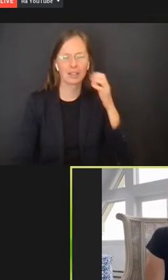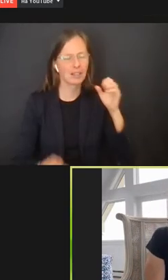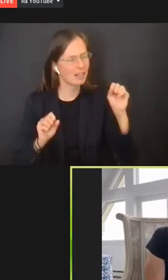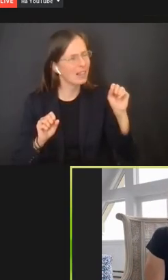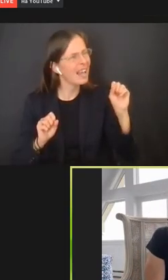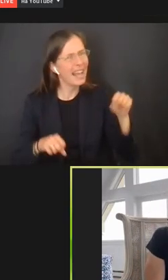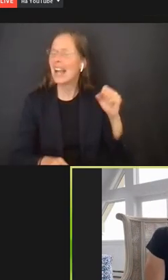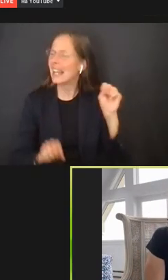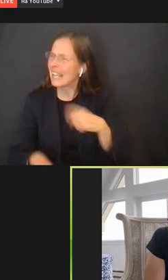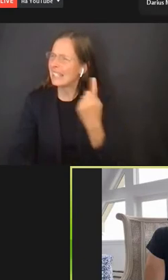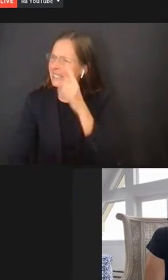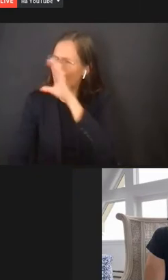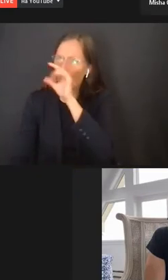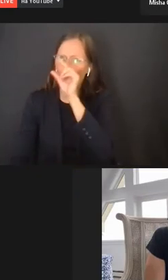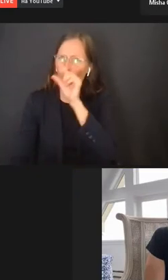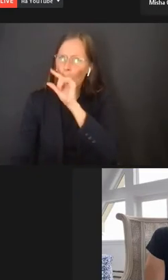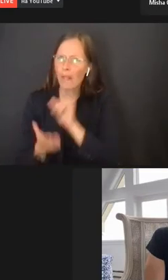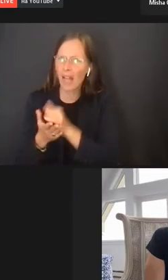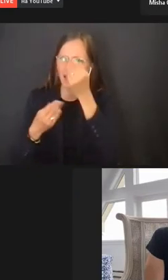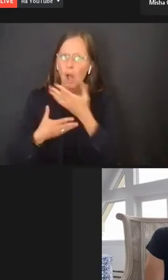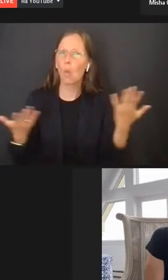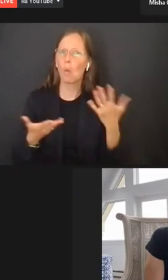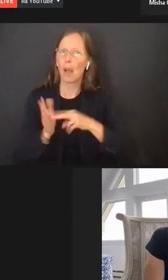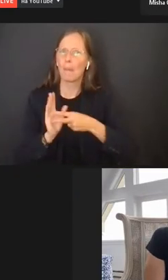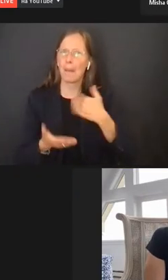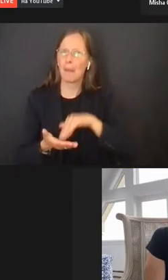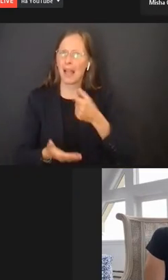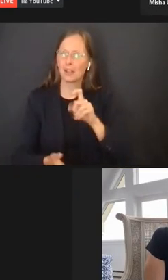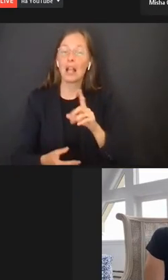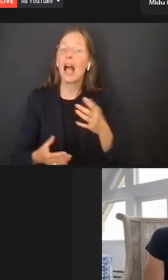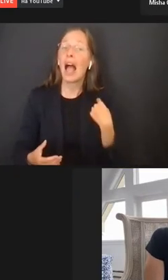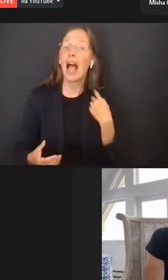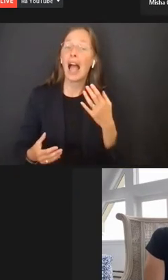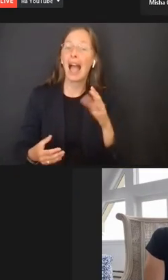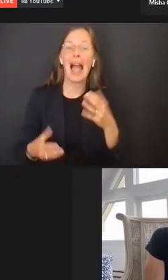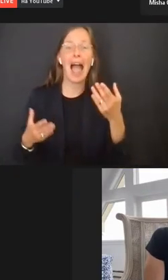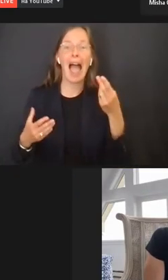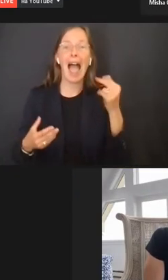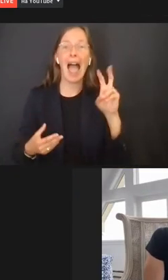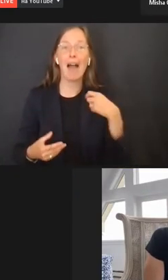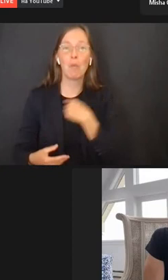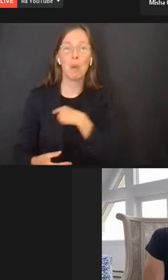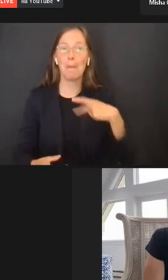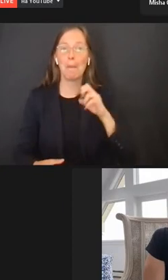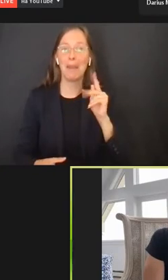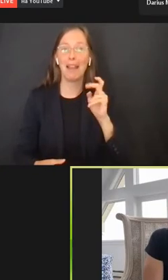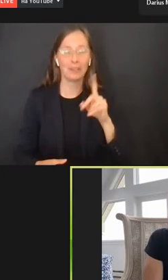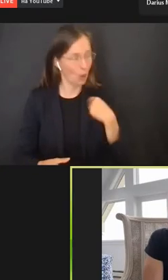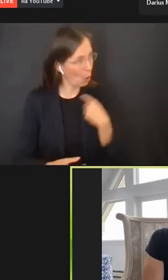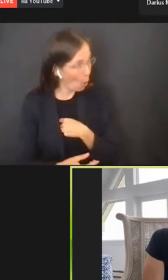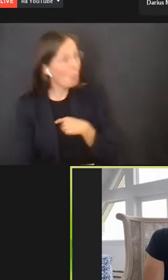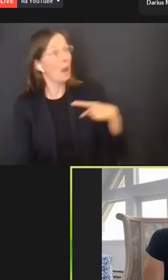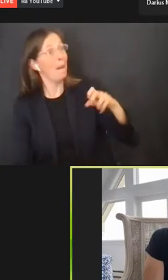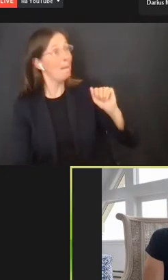us what middle age is? Have we peaked? Somebody is asking. Are we peak middle age